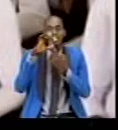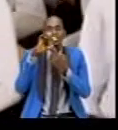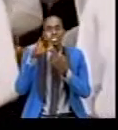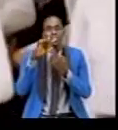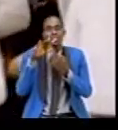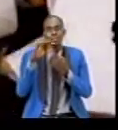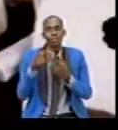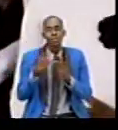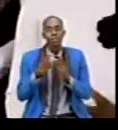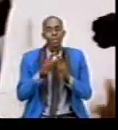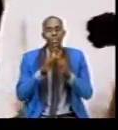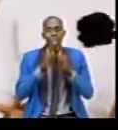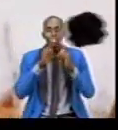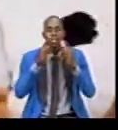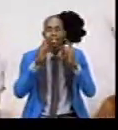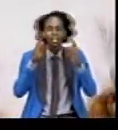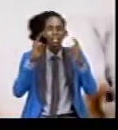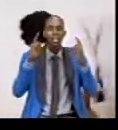special.